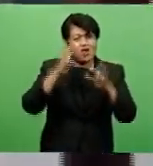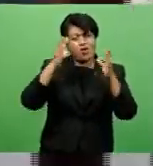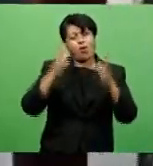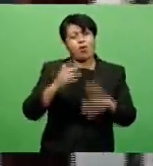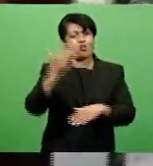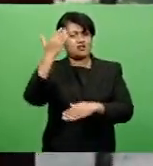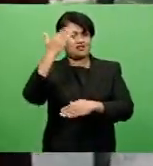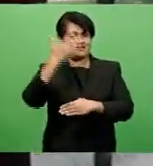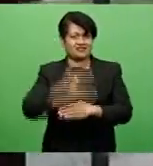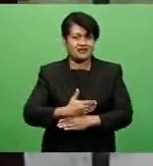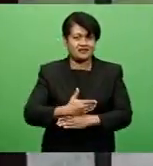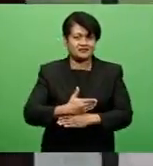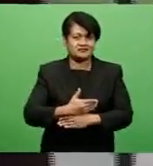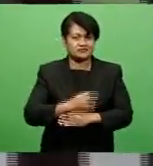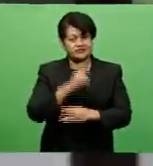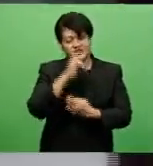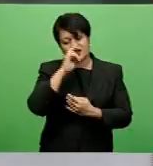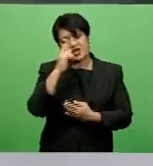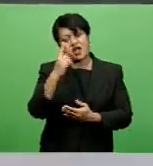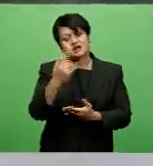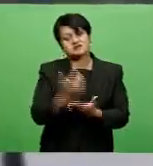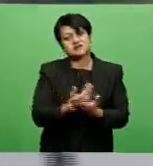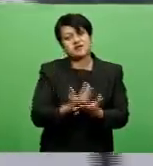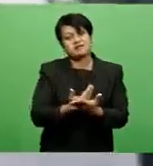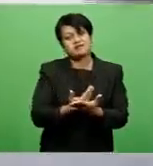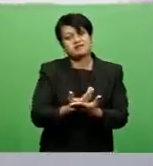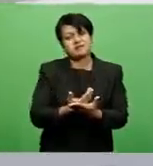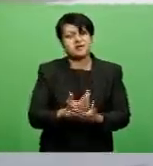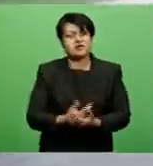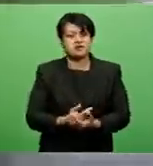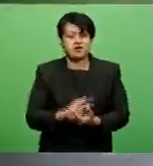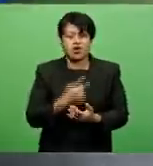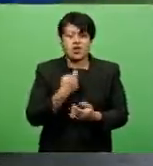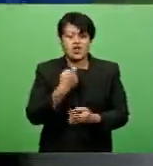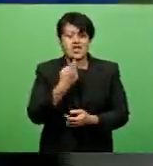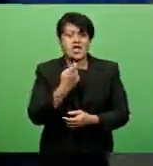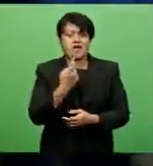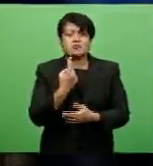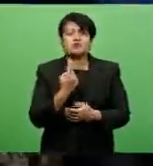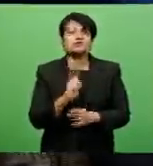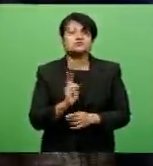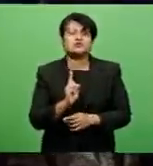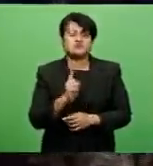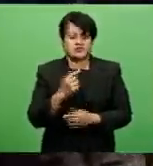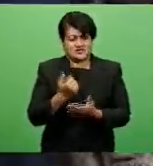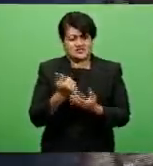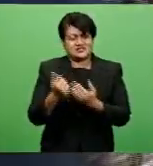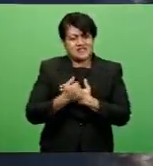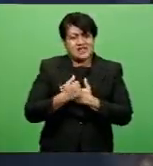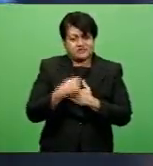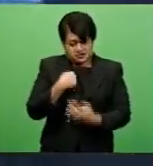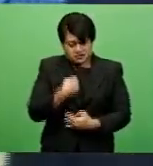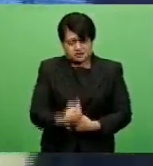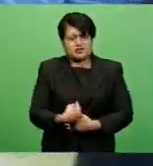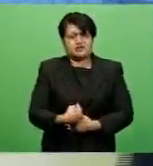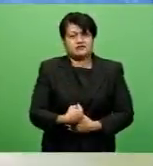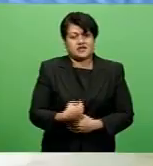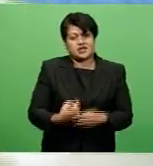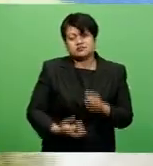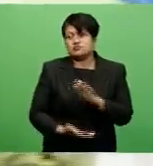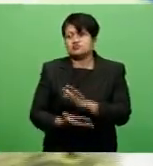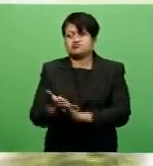morning, so there is not much that can be done. All we care about now is our safety and getting evacuated from